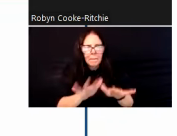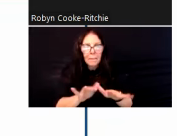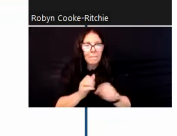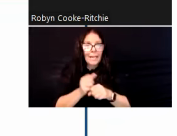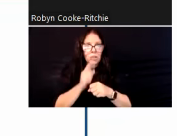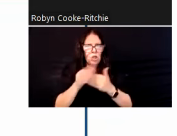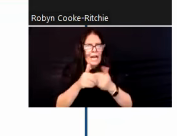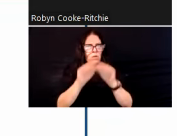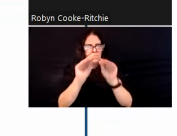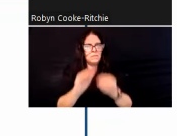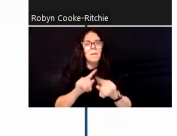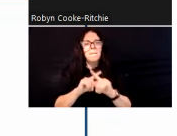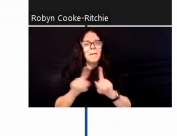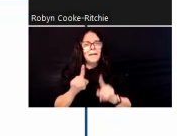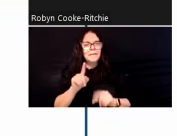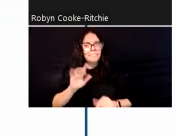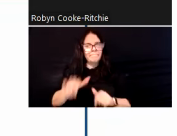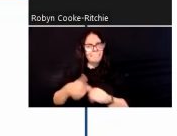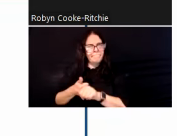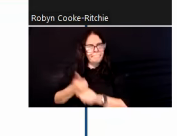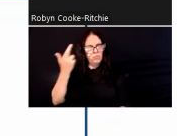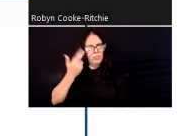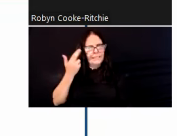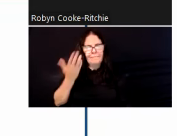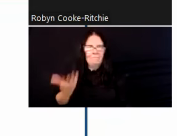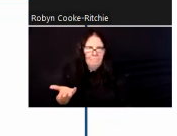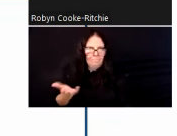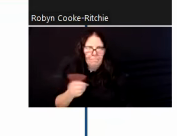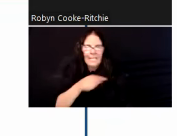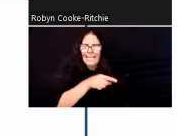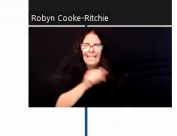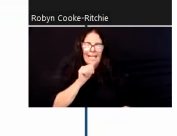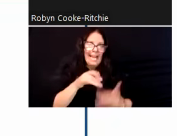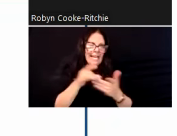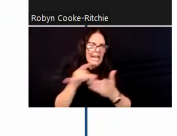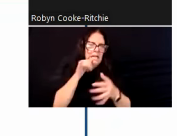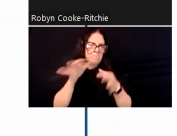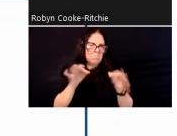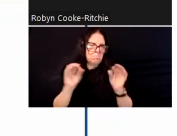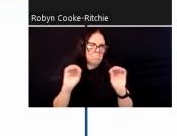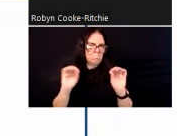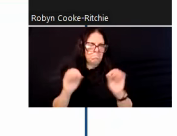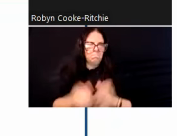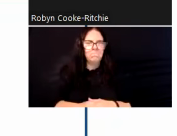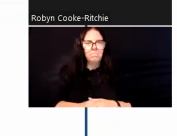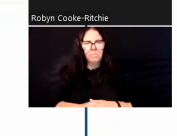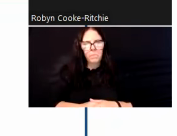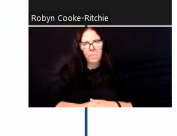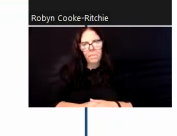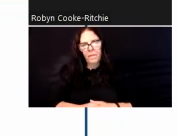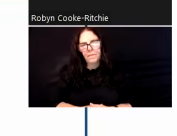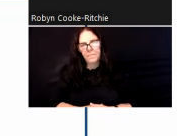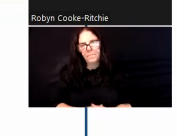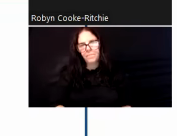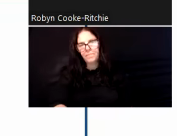don't tell you any of the why behind the reasoning for doing that on the service plan or on any other piece of CAMS.